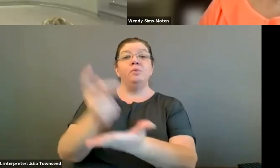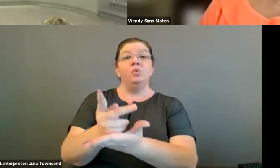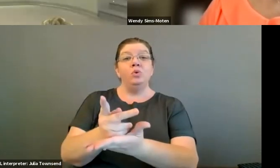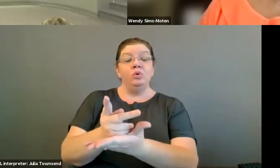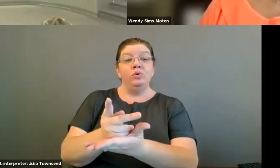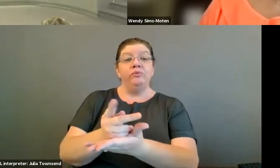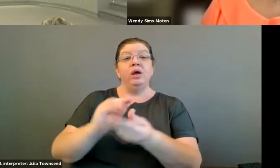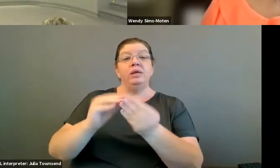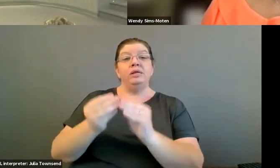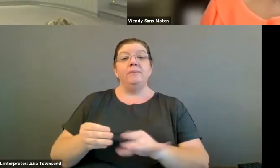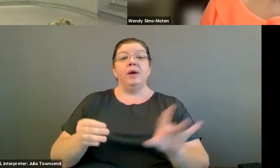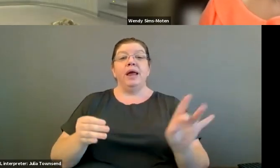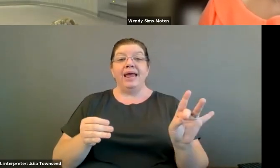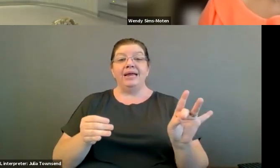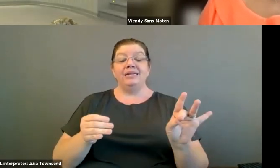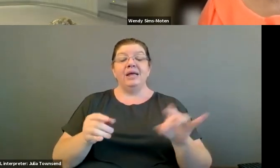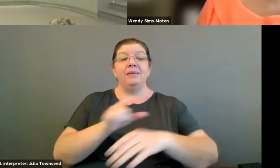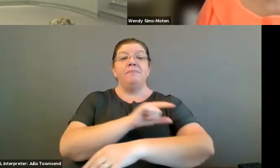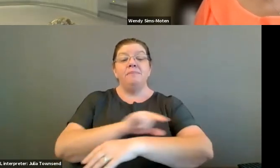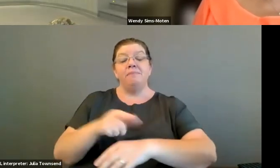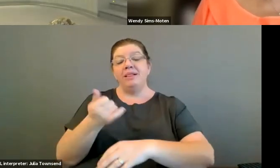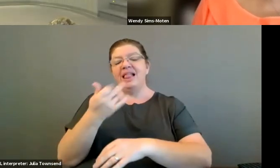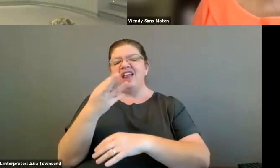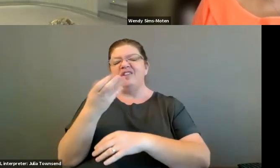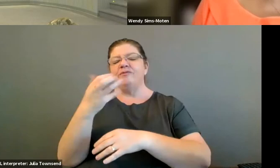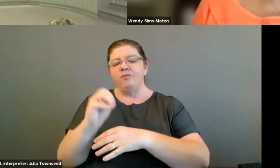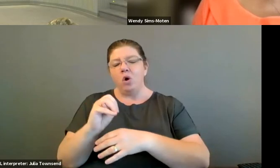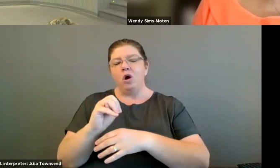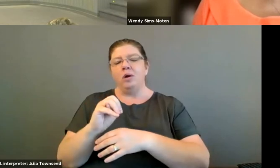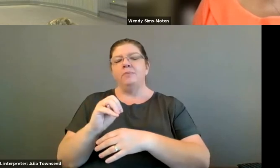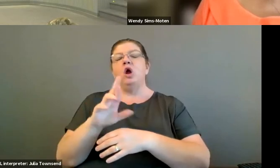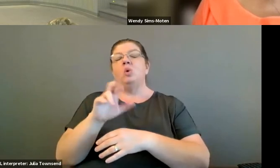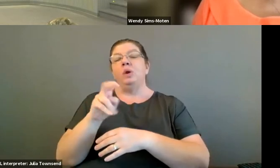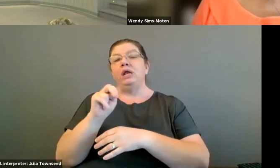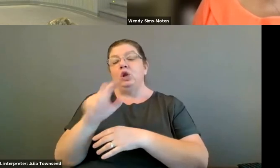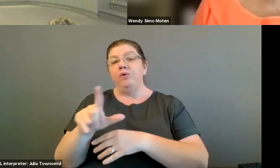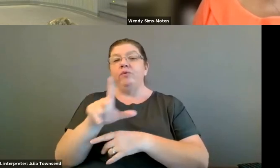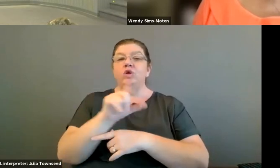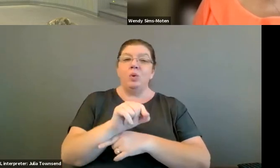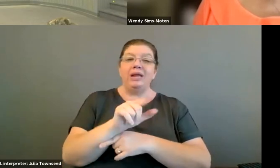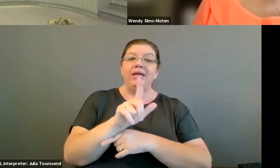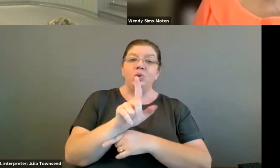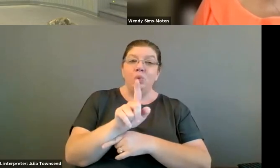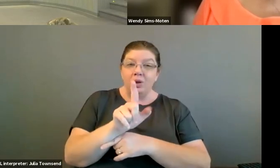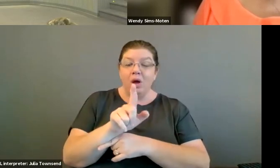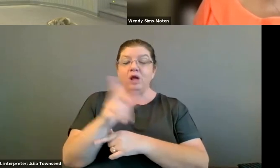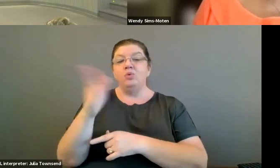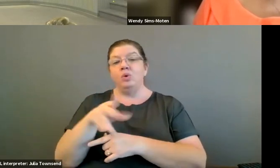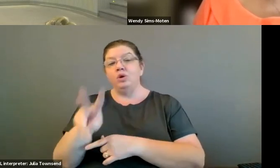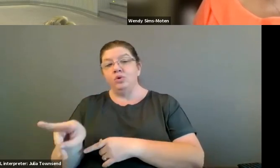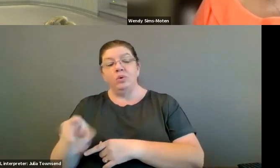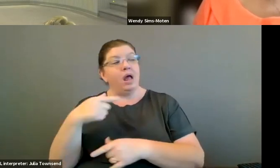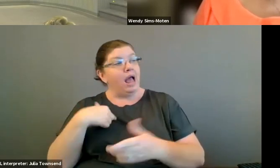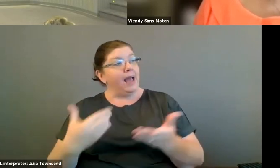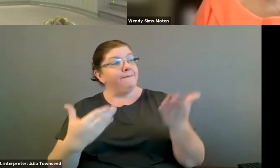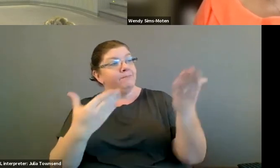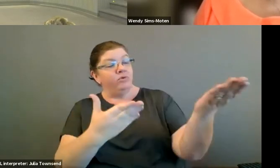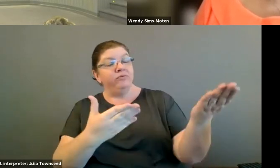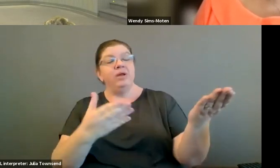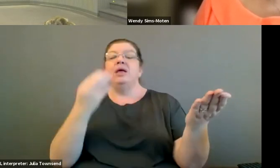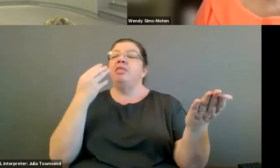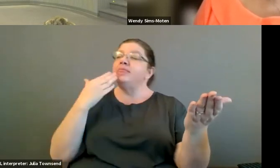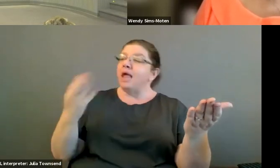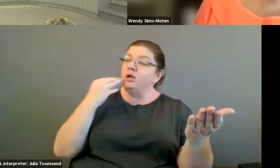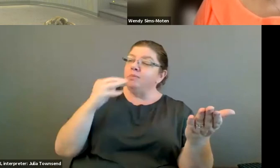8, approval of platform renewals for the 21-22 school year. I so move. Oh, thank you, Ms. Munoz. And a